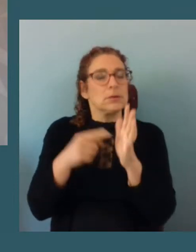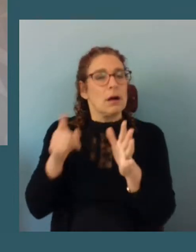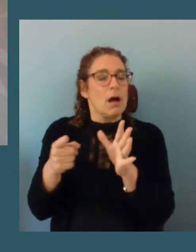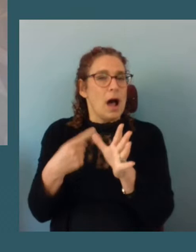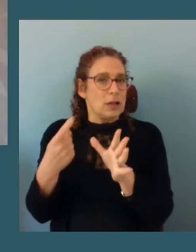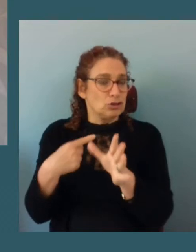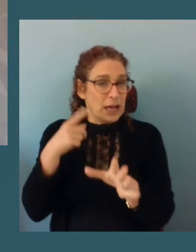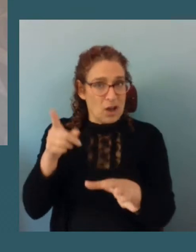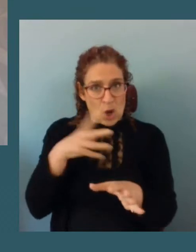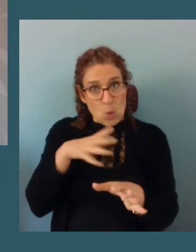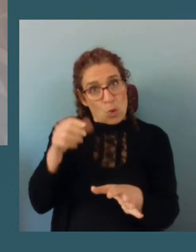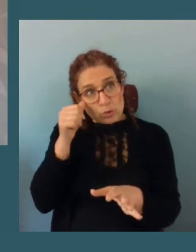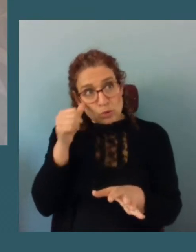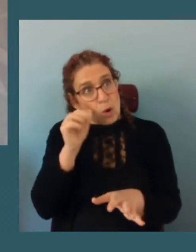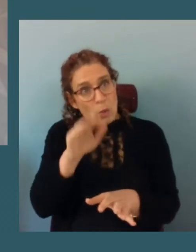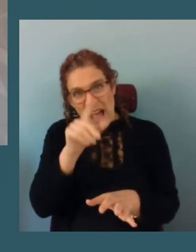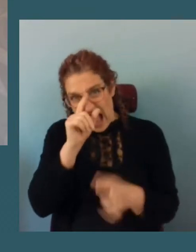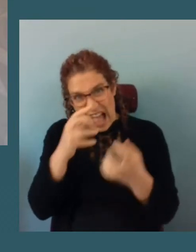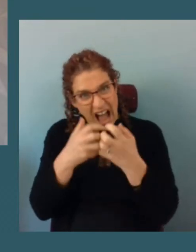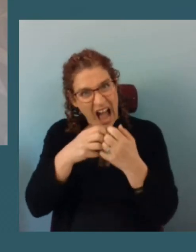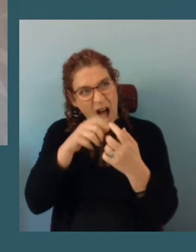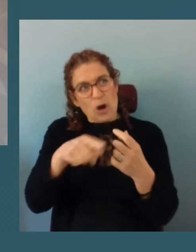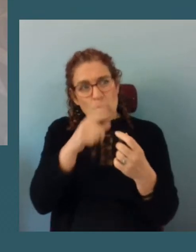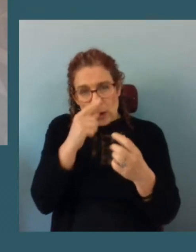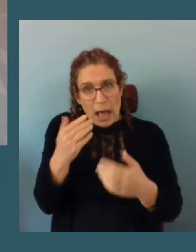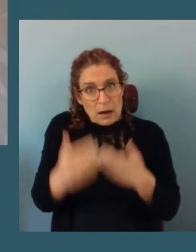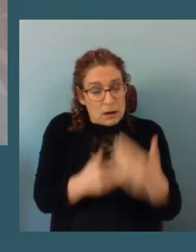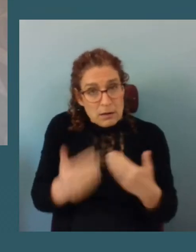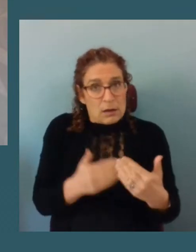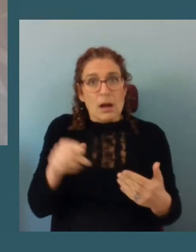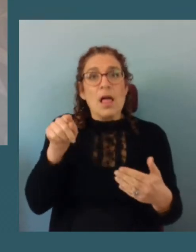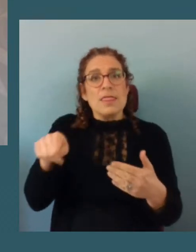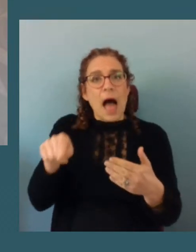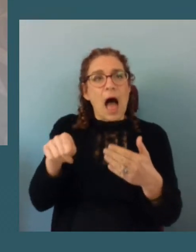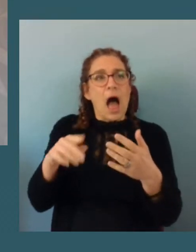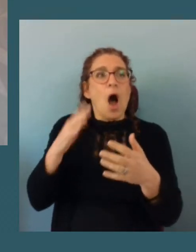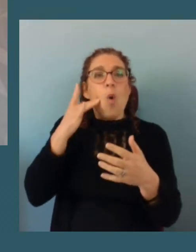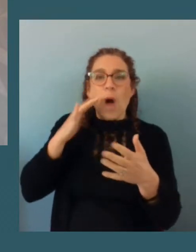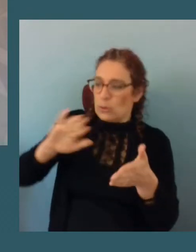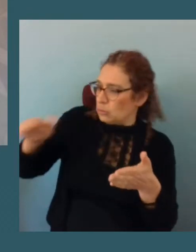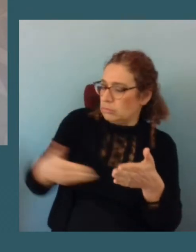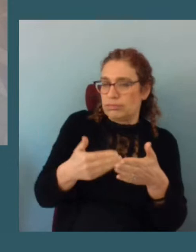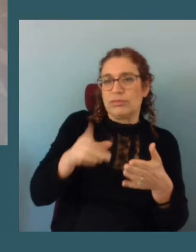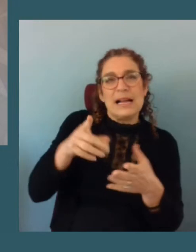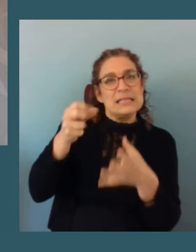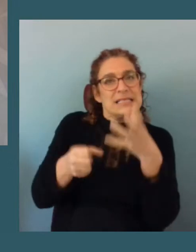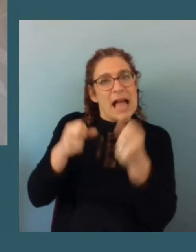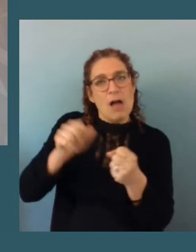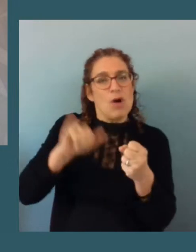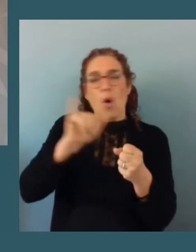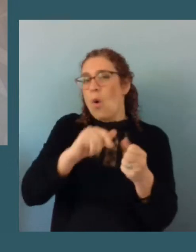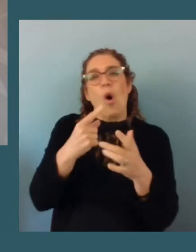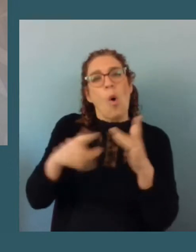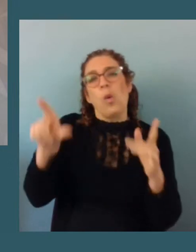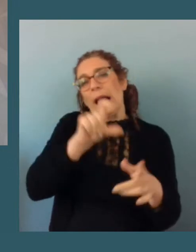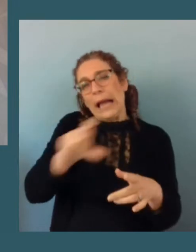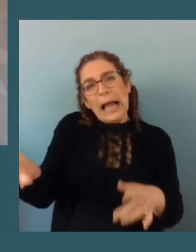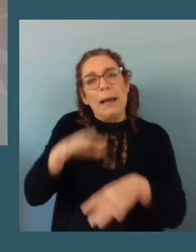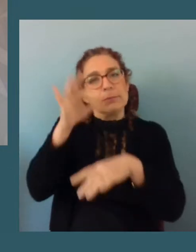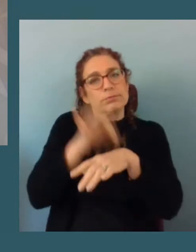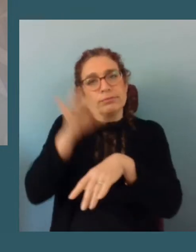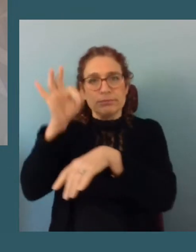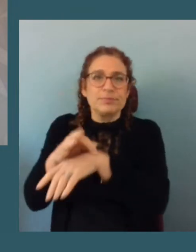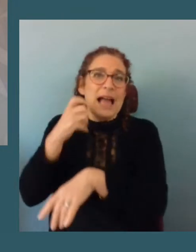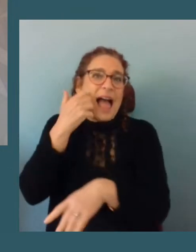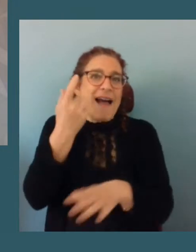speed up introduction of dairy other than doing just repeat skin prick tests every year? So I have to say, so